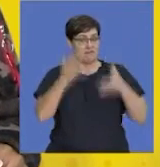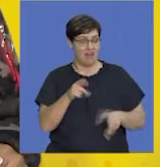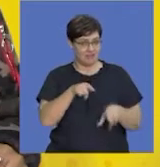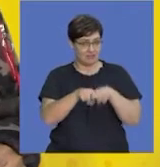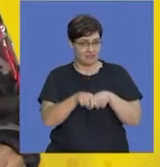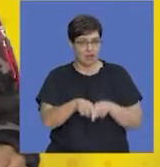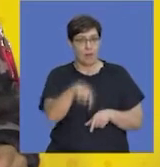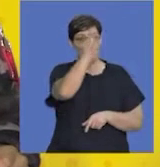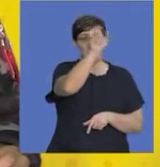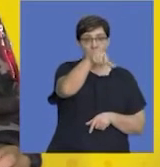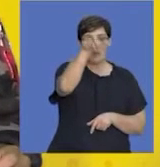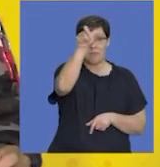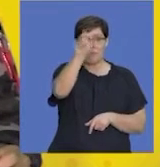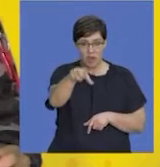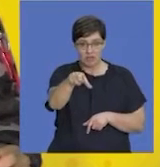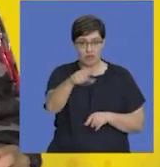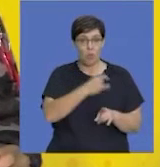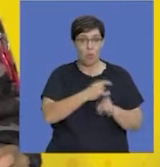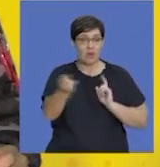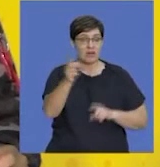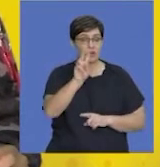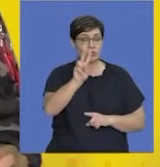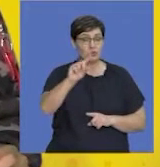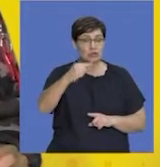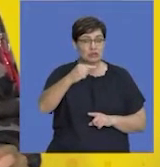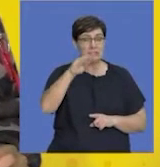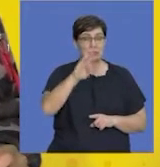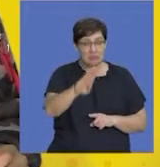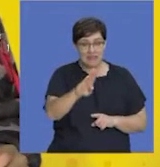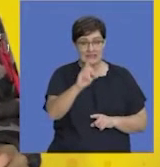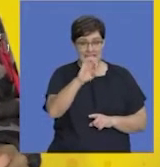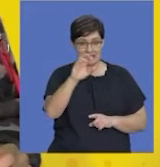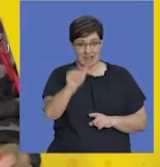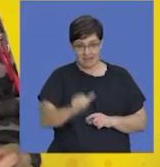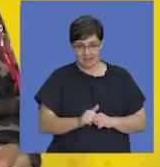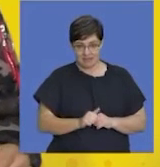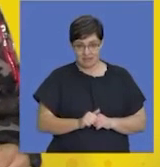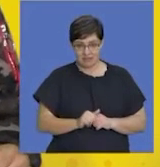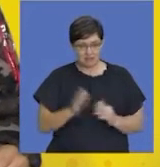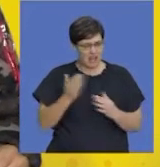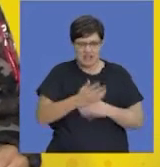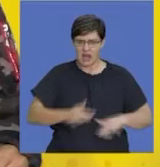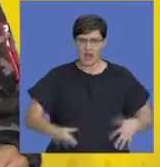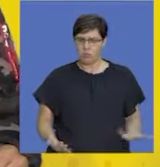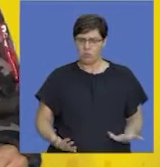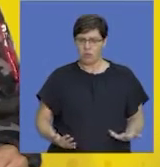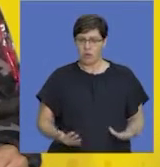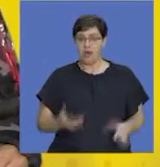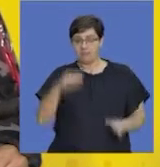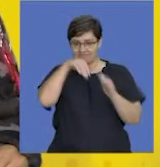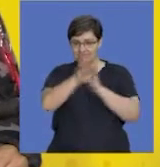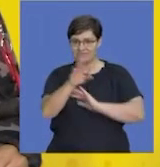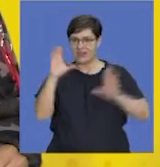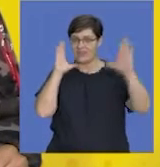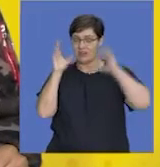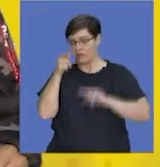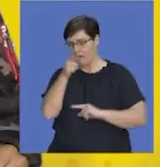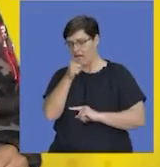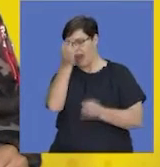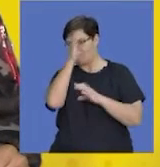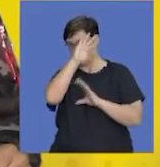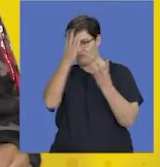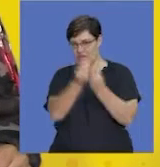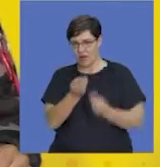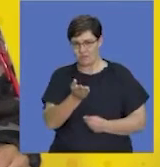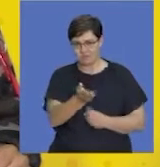competition, where 2 lucky matriculants stand a chance to win 2 gigs of data. All you need to do to enter is head on over to our